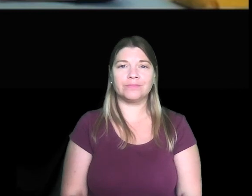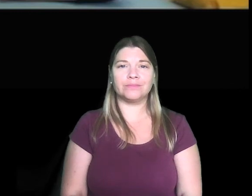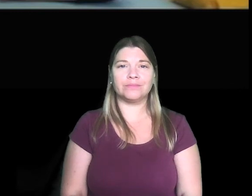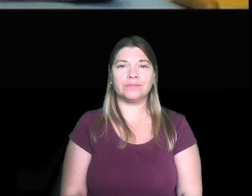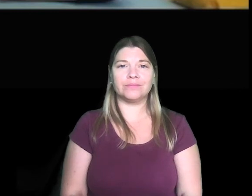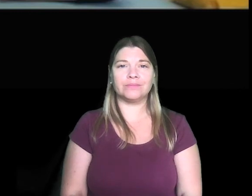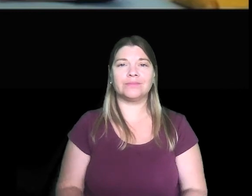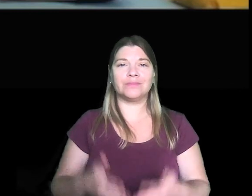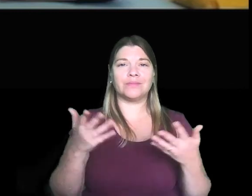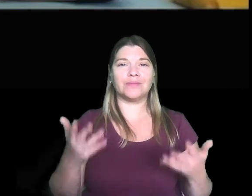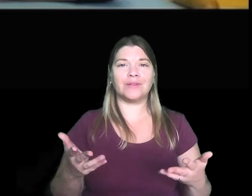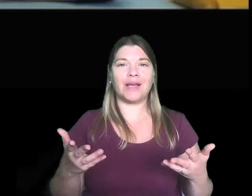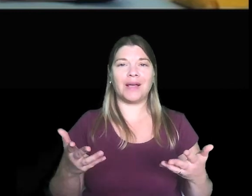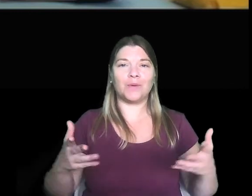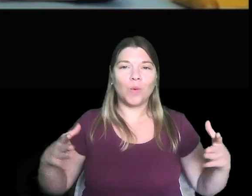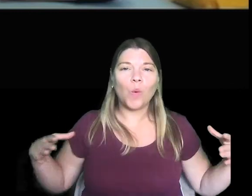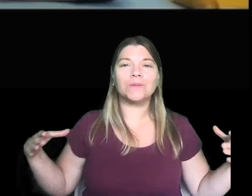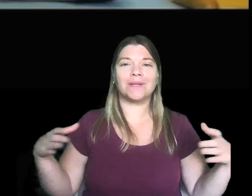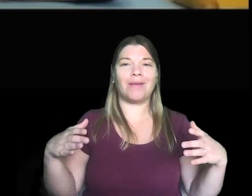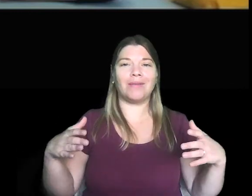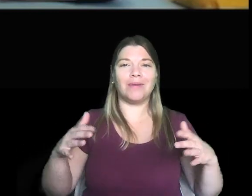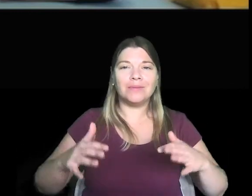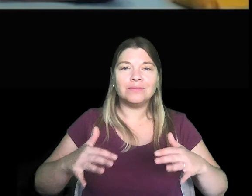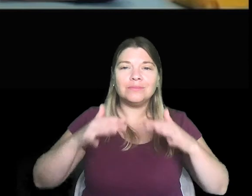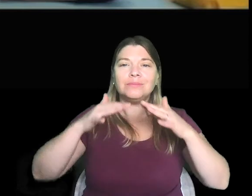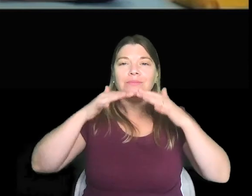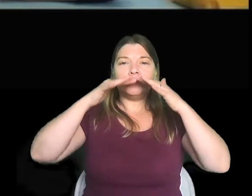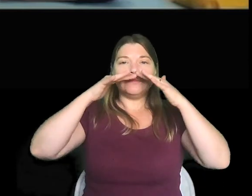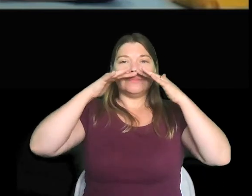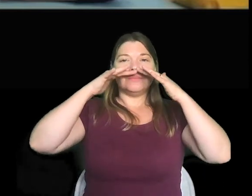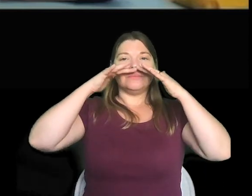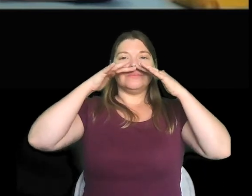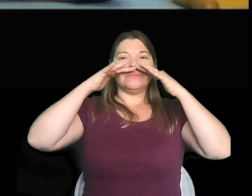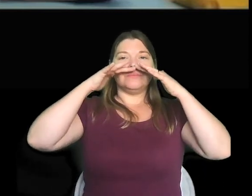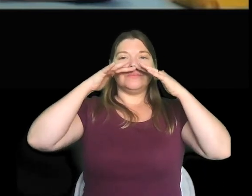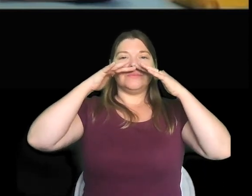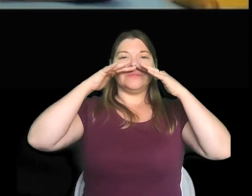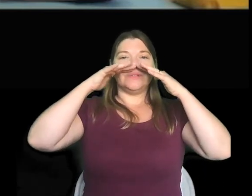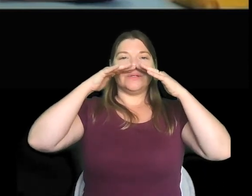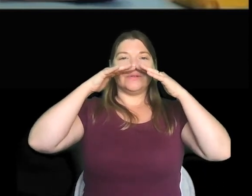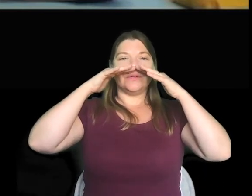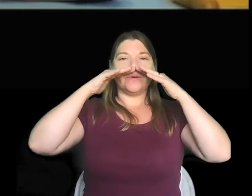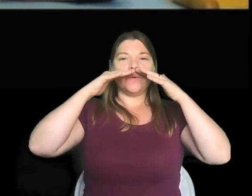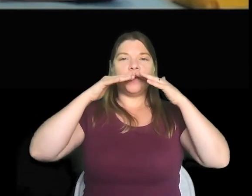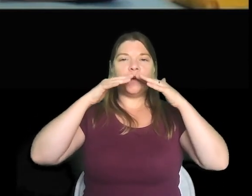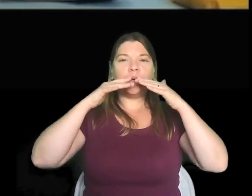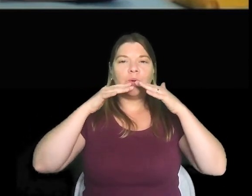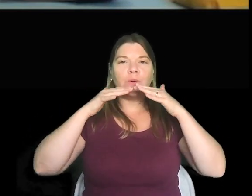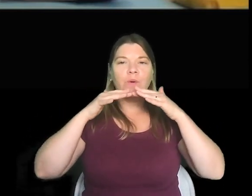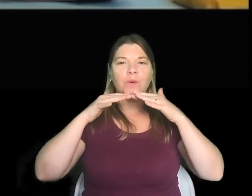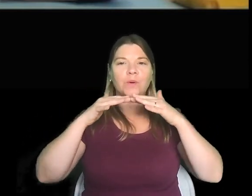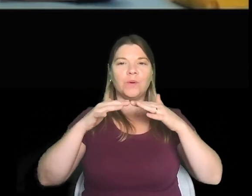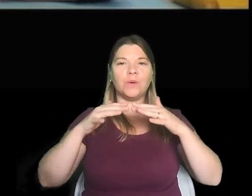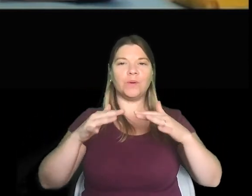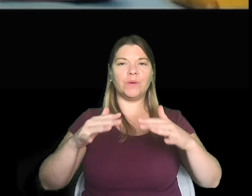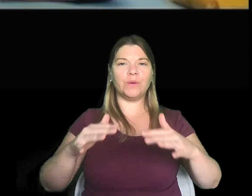Let's all take a deep breath in together and slowly out. Linzy floats her arm up